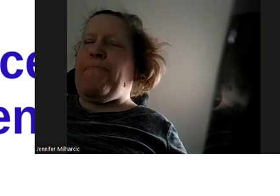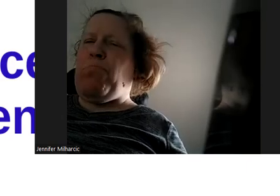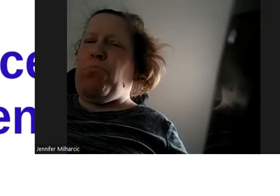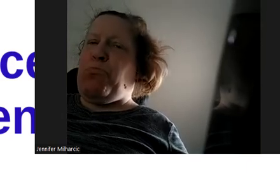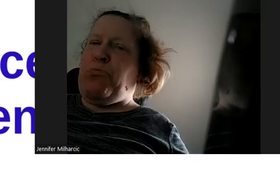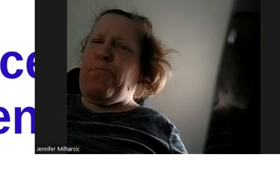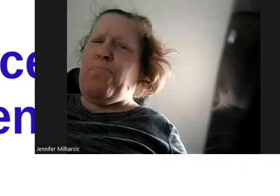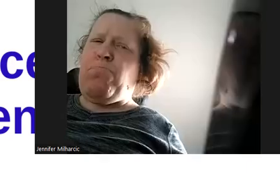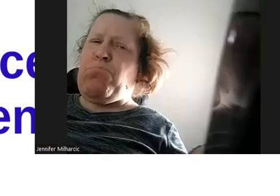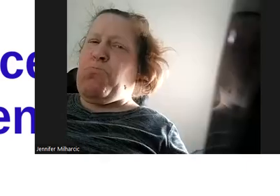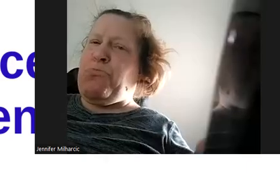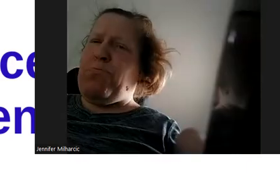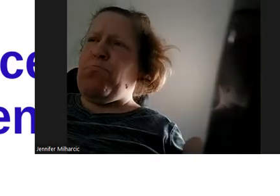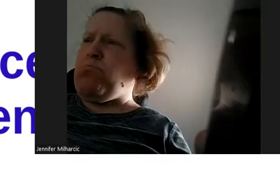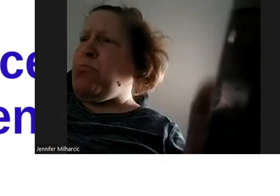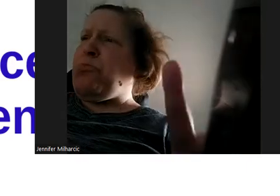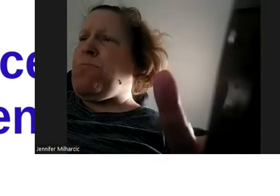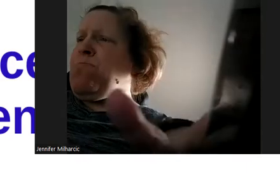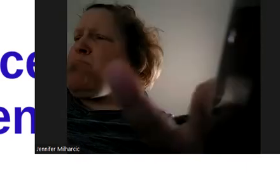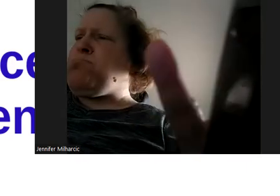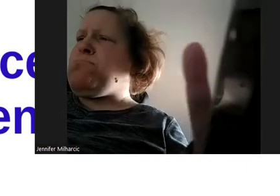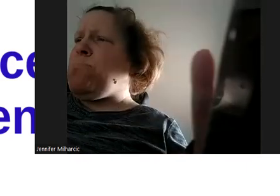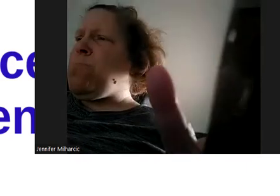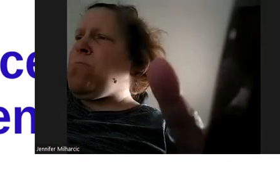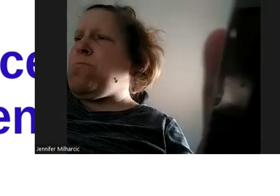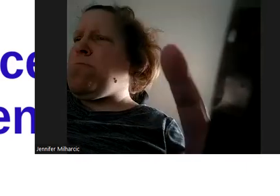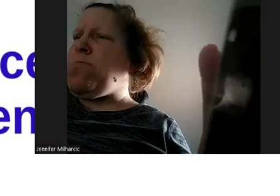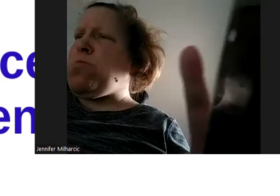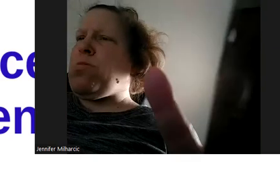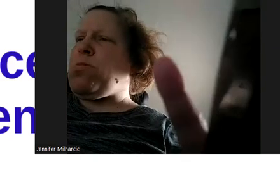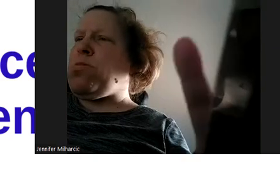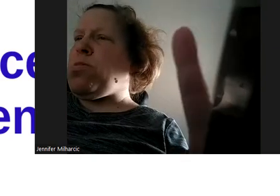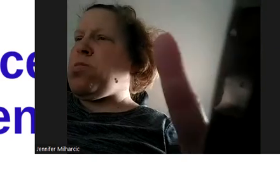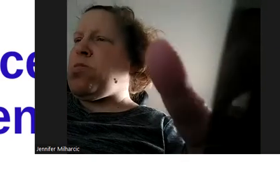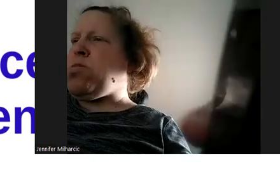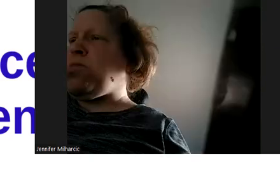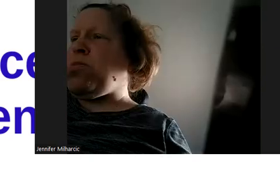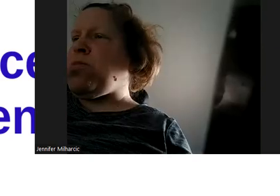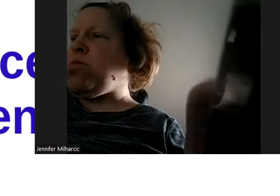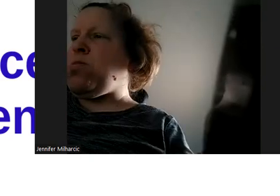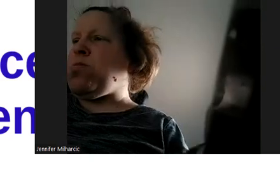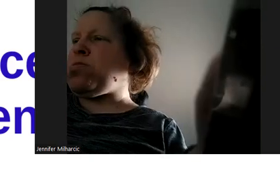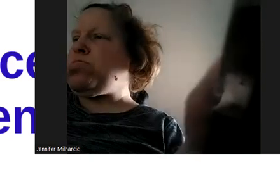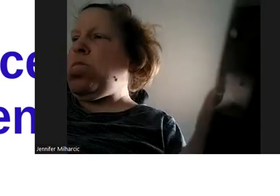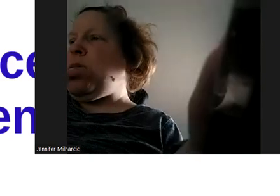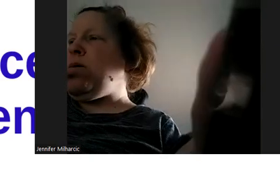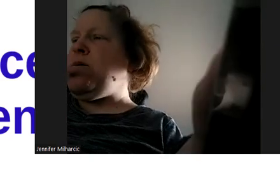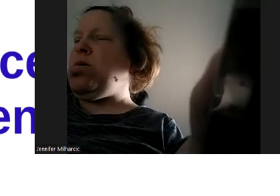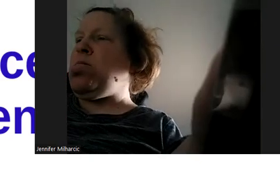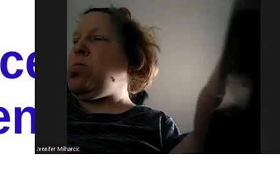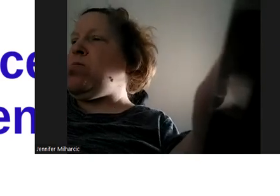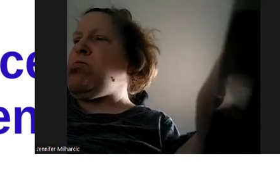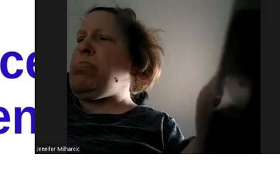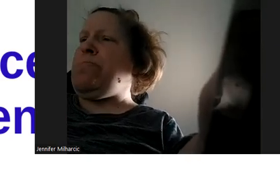and developmental disabilities and we just released an organizational evaluation tool and invite you to join this